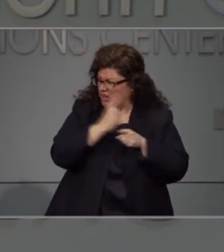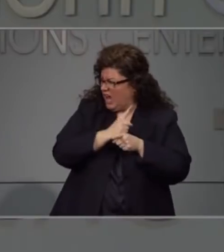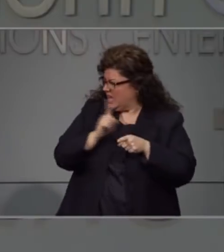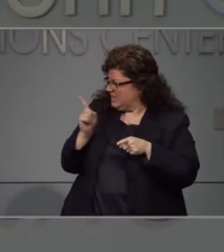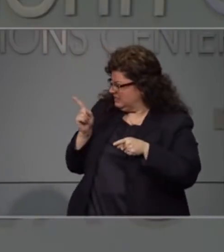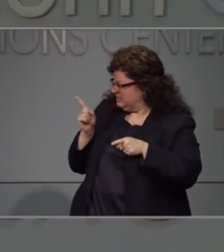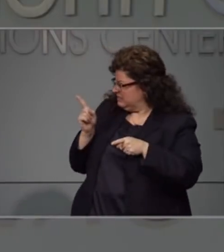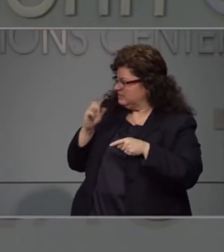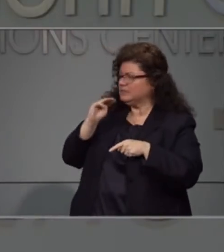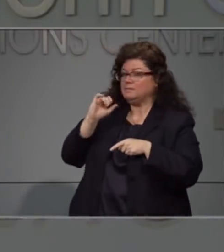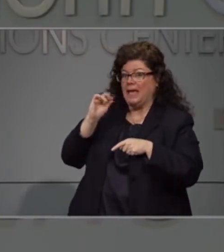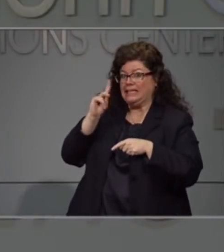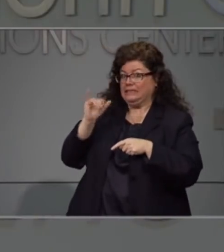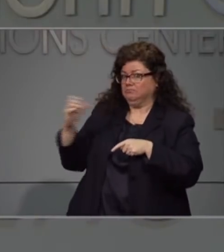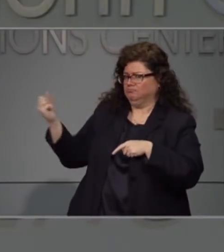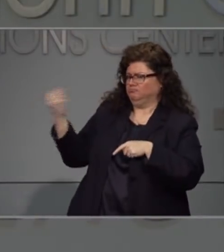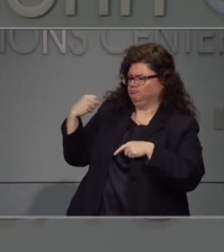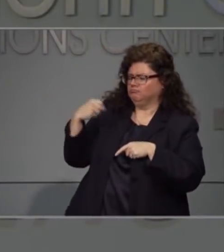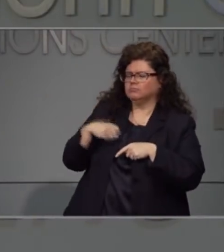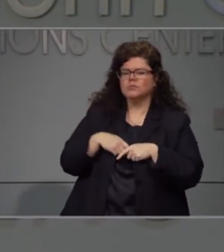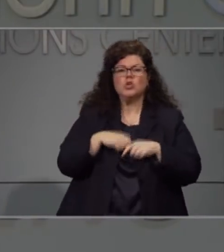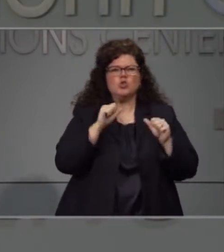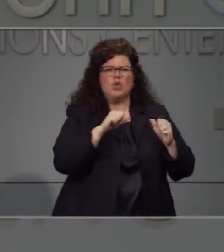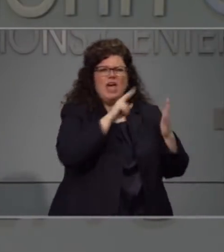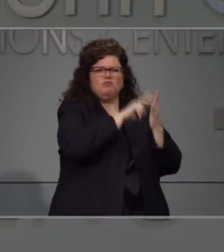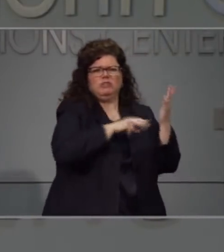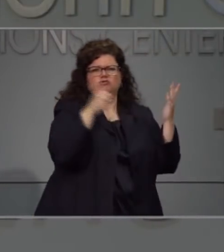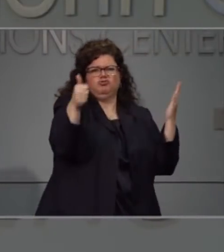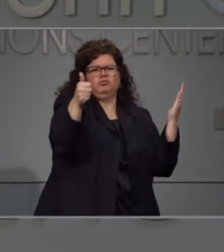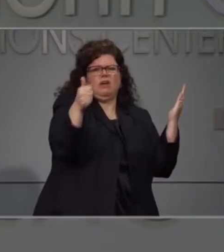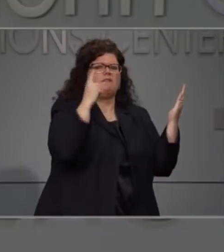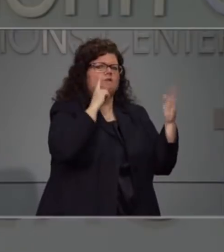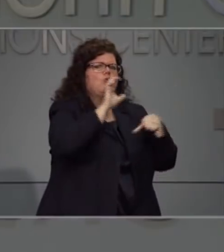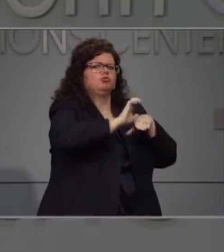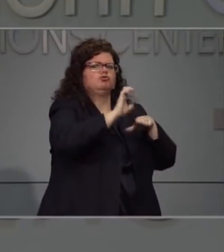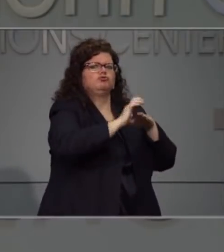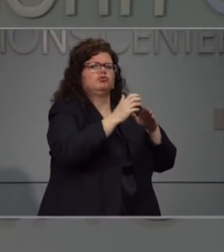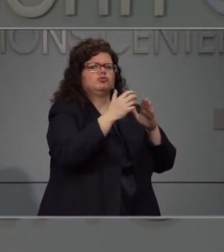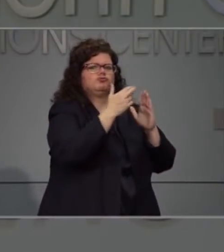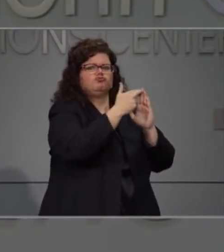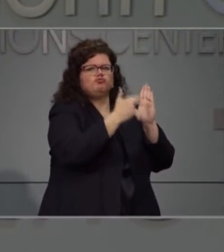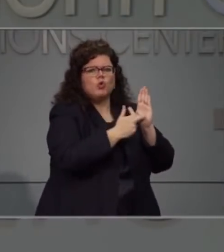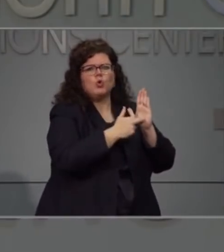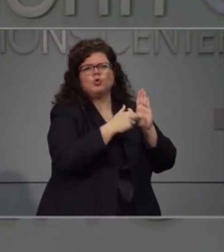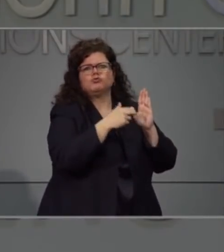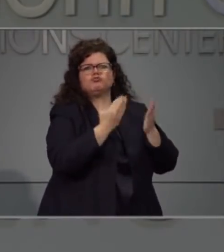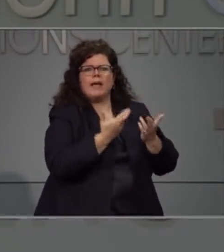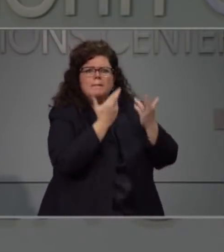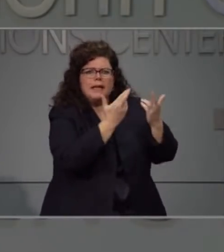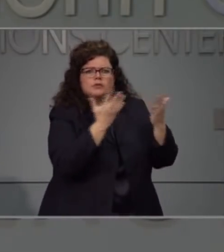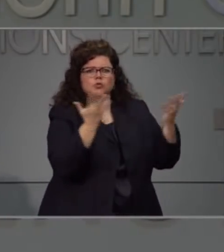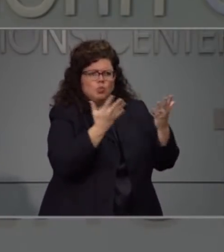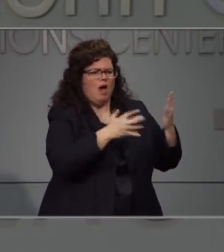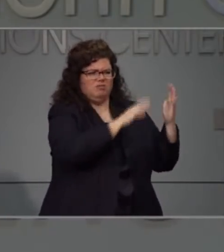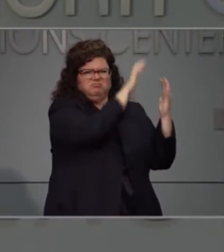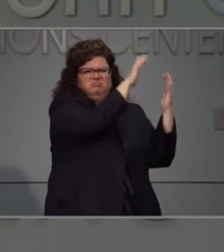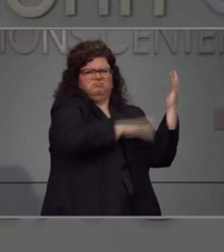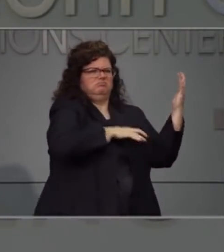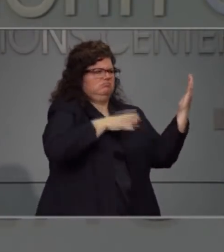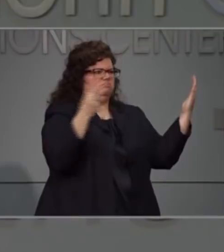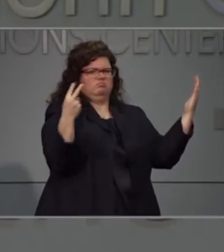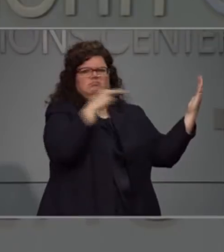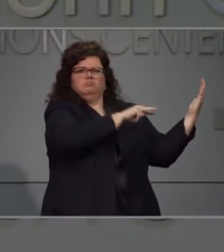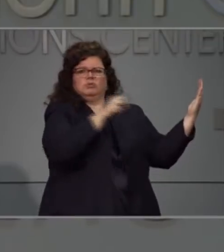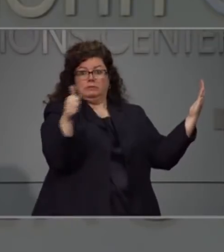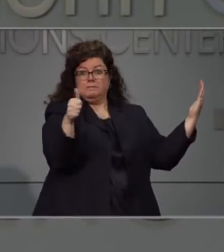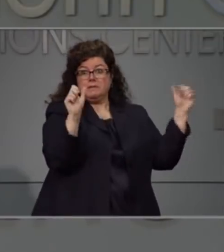look at it to see what the guidance is for worship services throughout the state. Thanks. Next